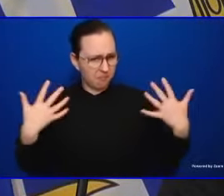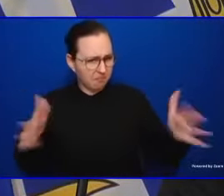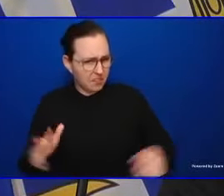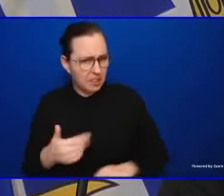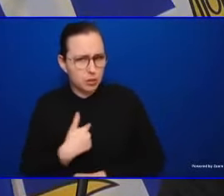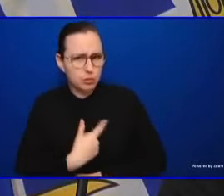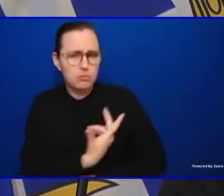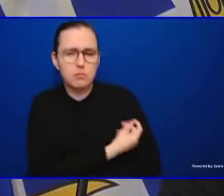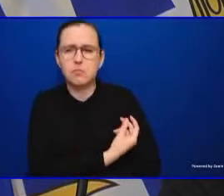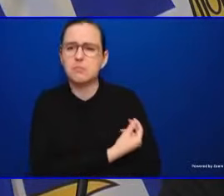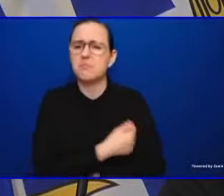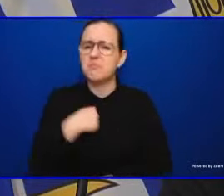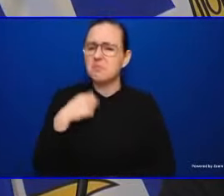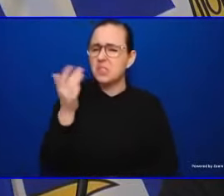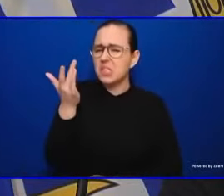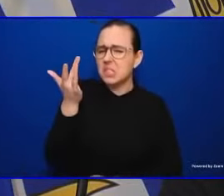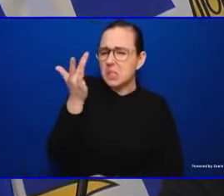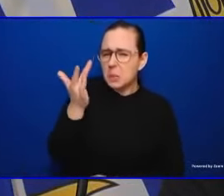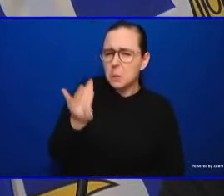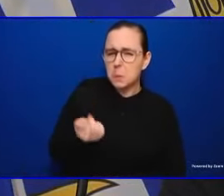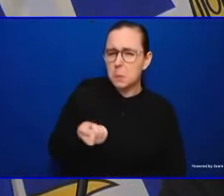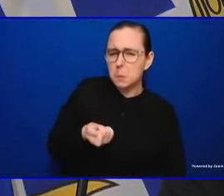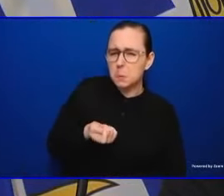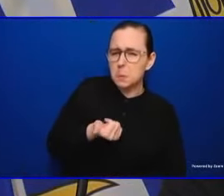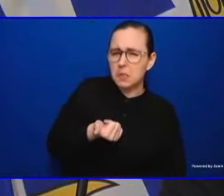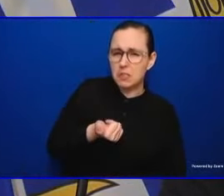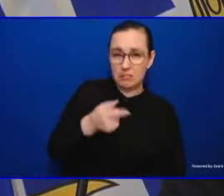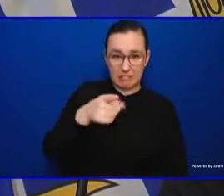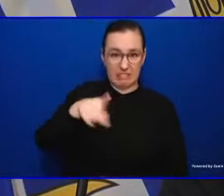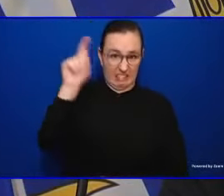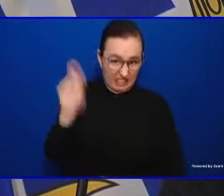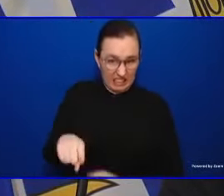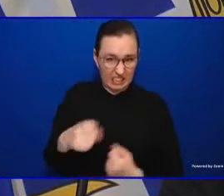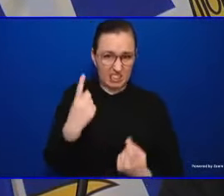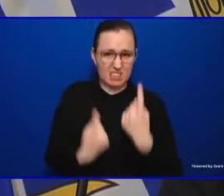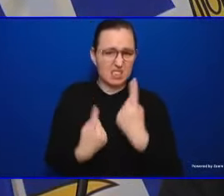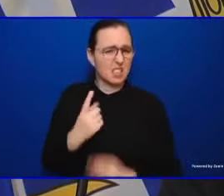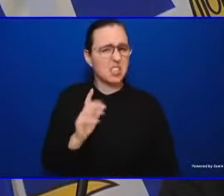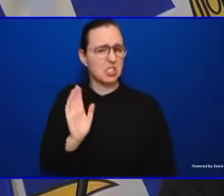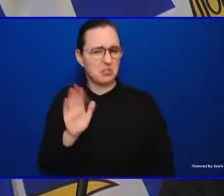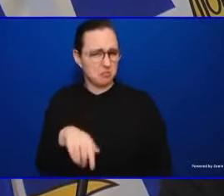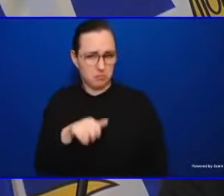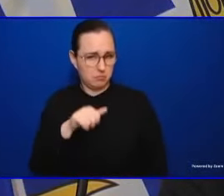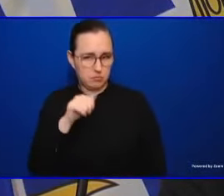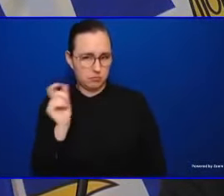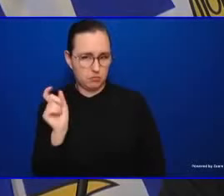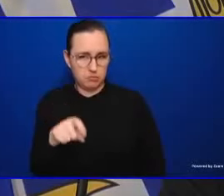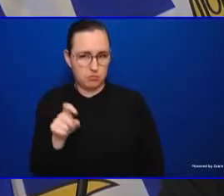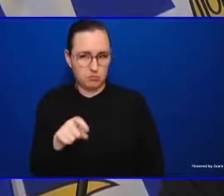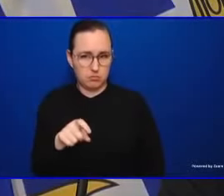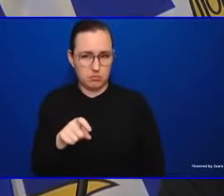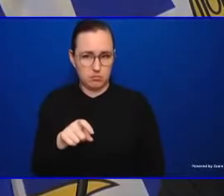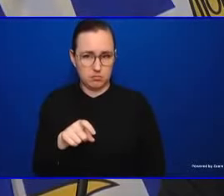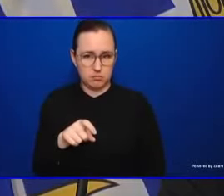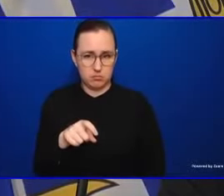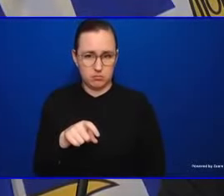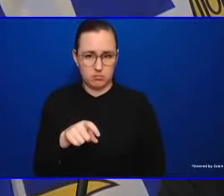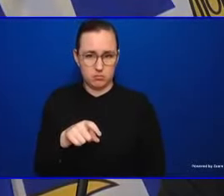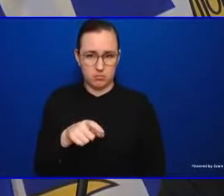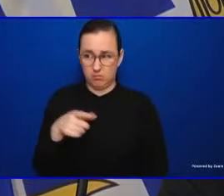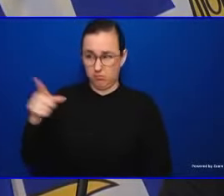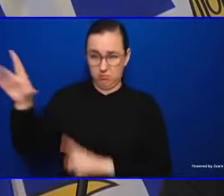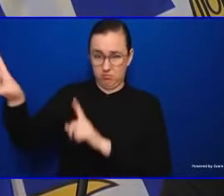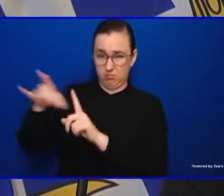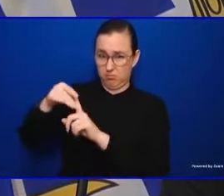widely in our communities. If you have those mild symptoms, whether it's a runny nose, a cough, and you've been out